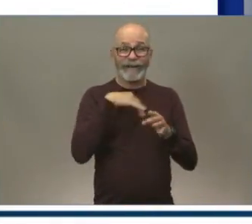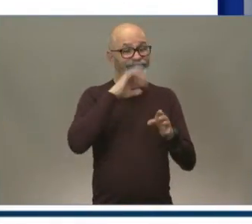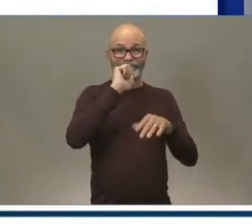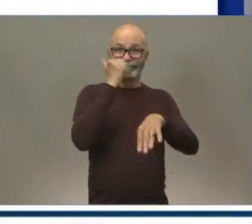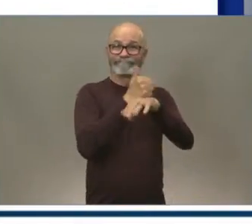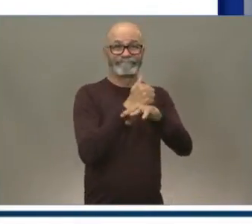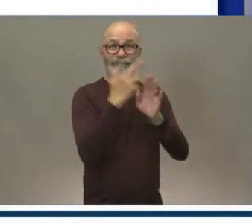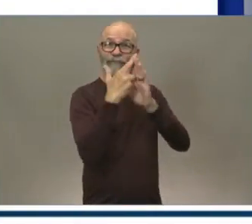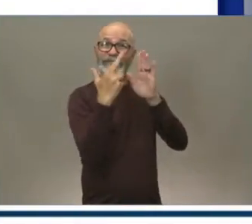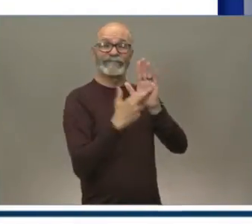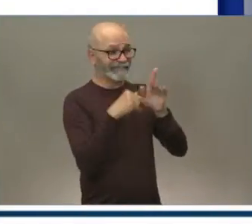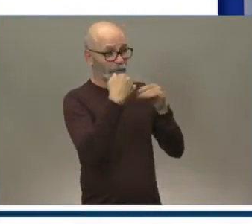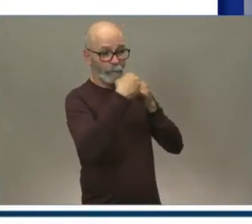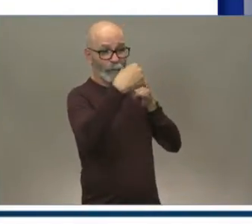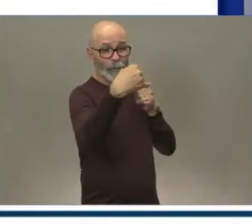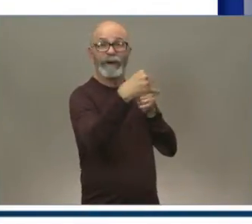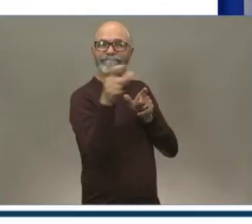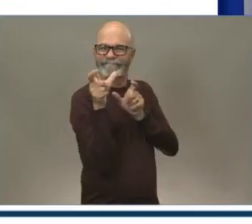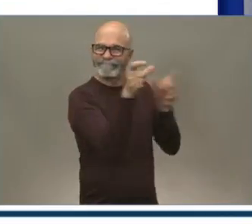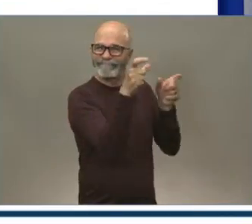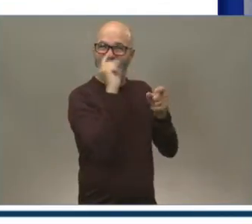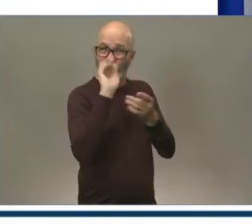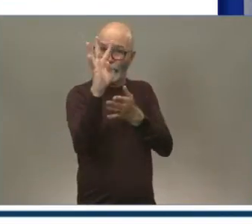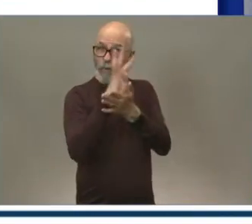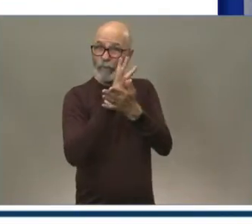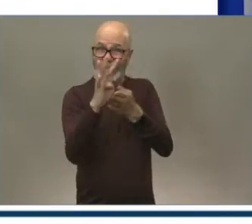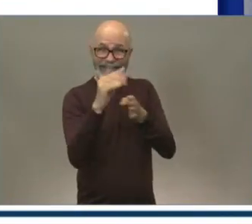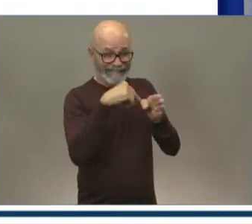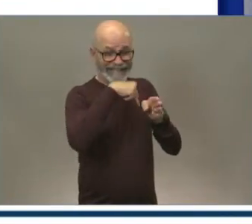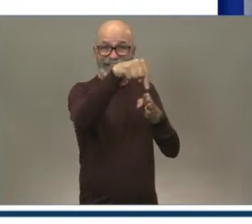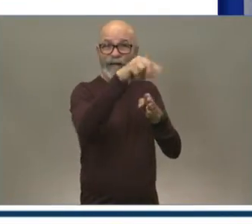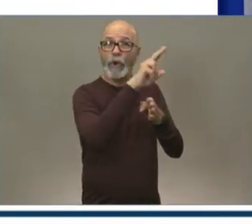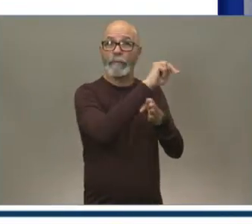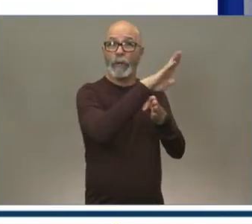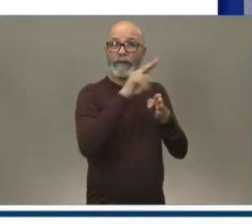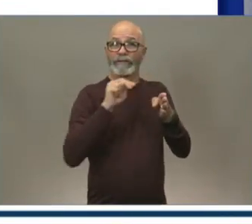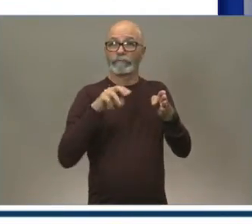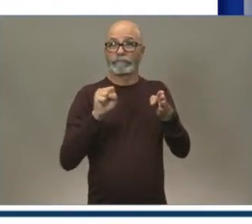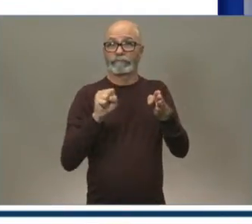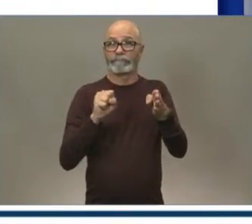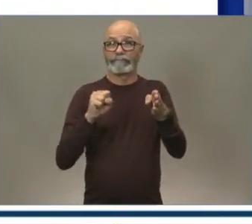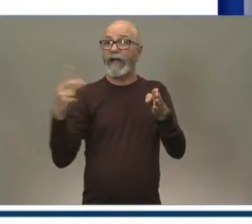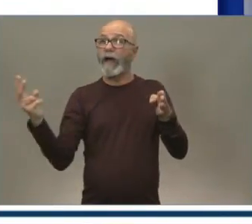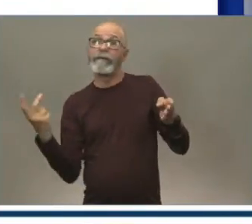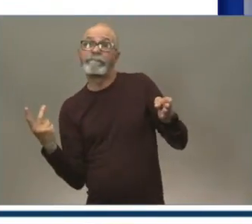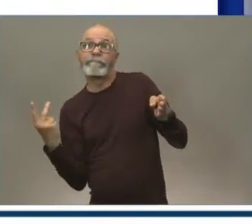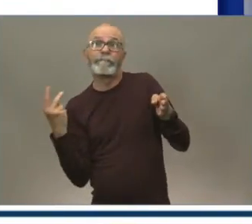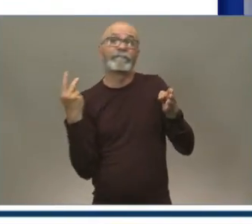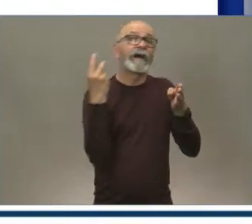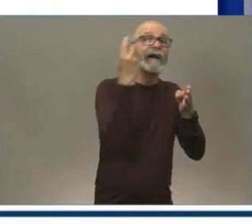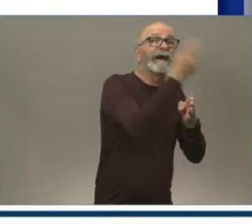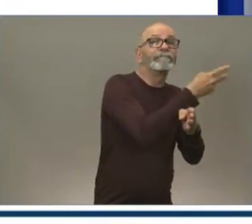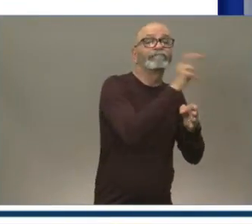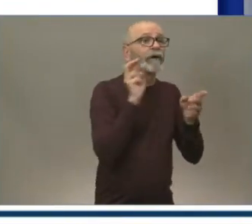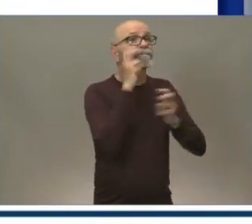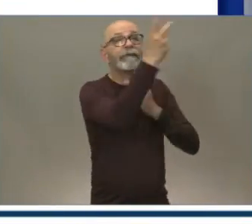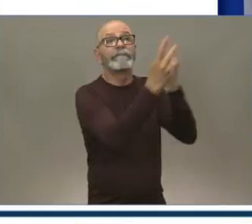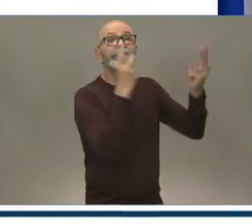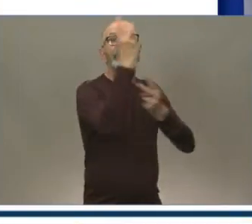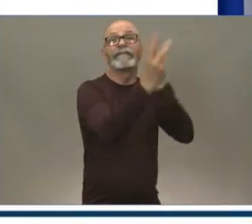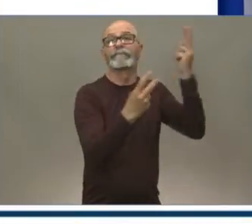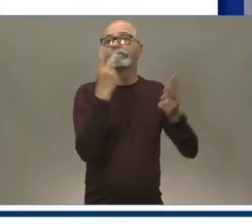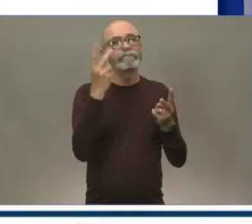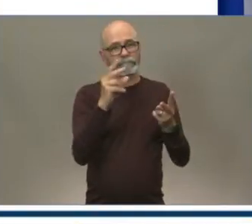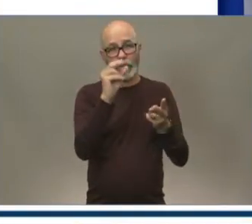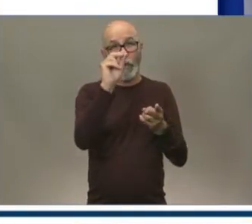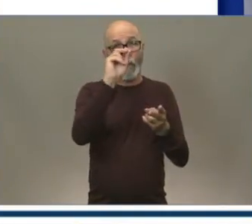weeks. We're asking Nova Scotians not to travel outside of Newfoundland and PEI unless the travel is essential. If you're